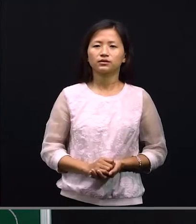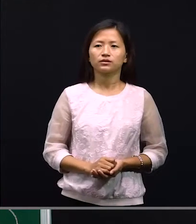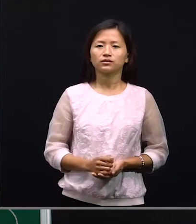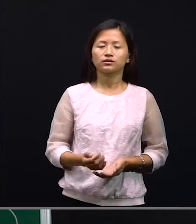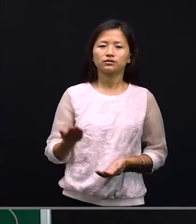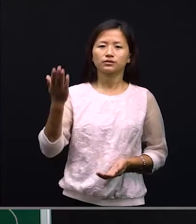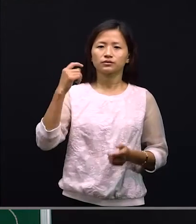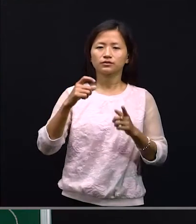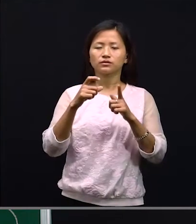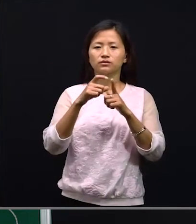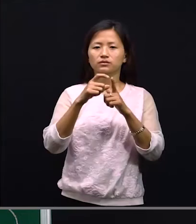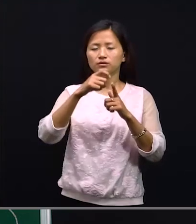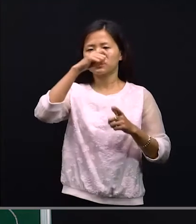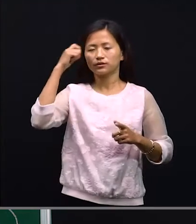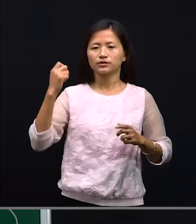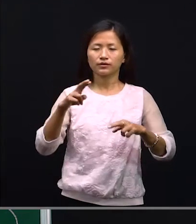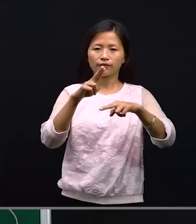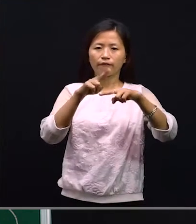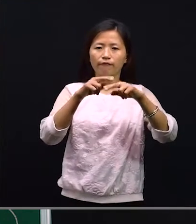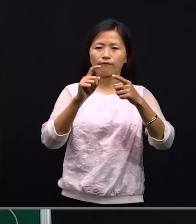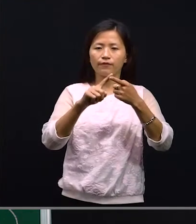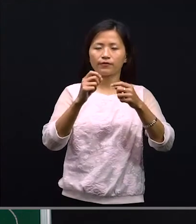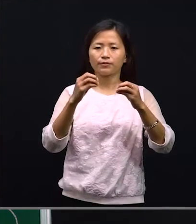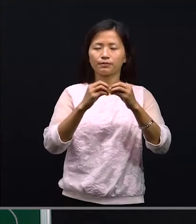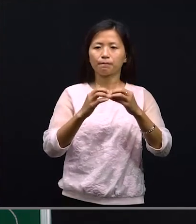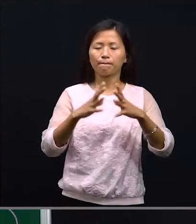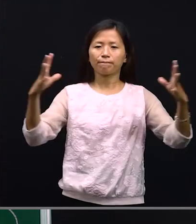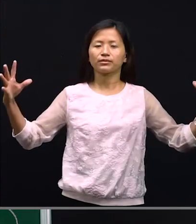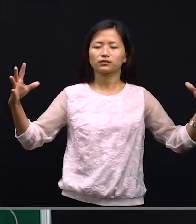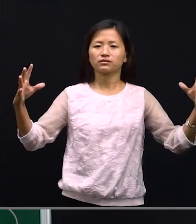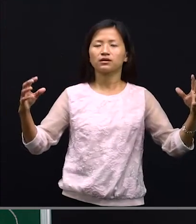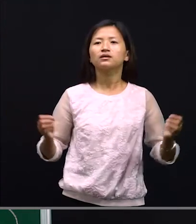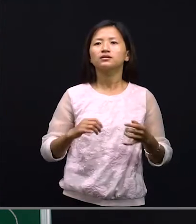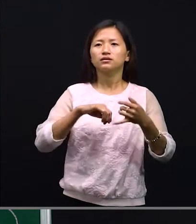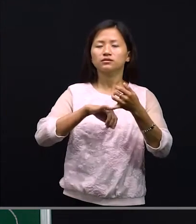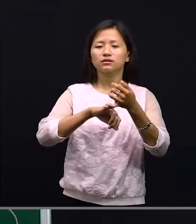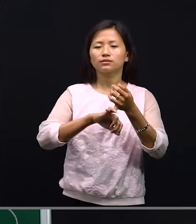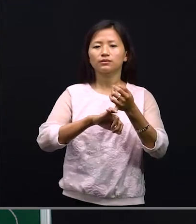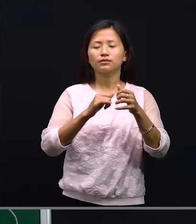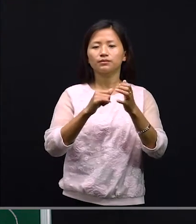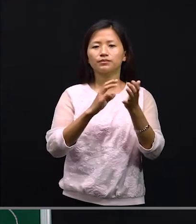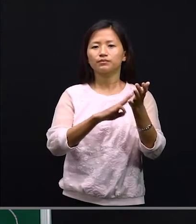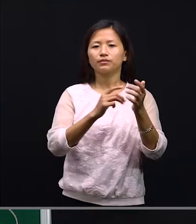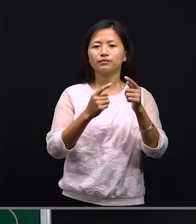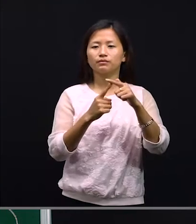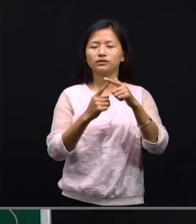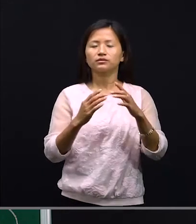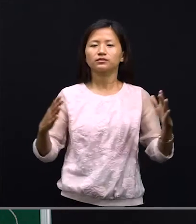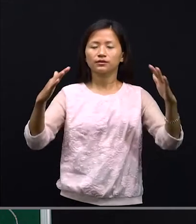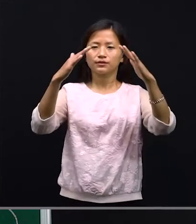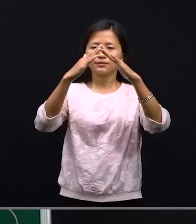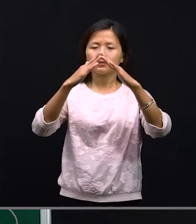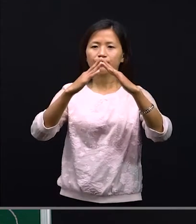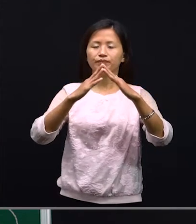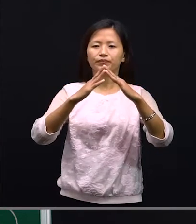till February, the peak Saramati is covered with snow. All right, so after the month of